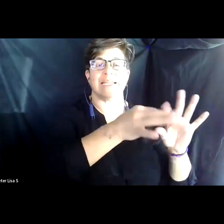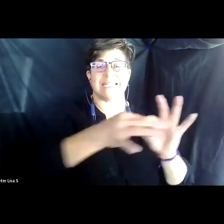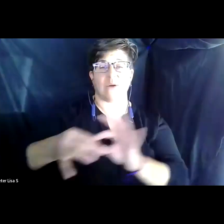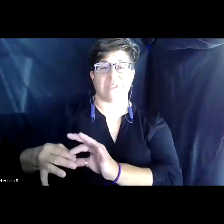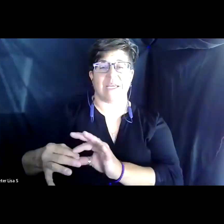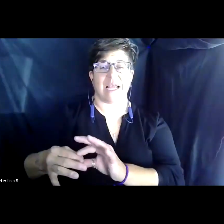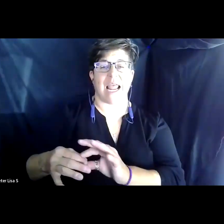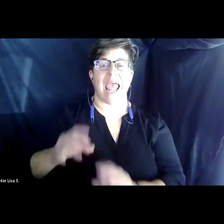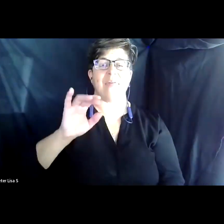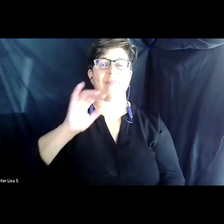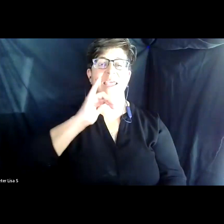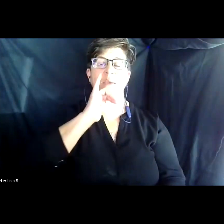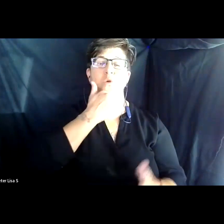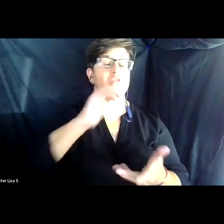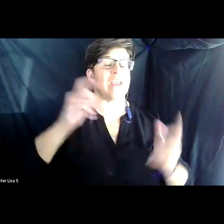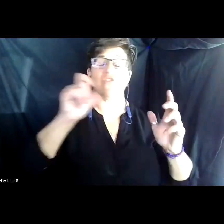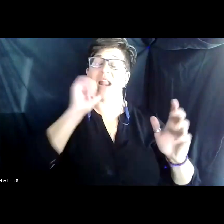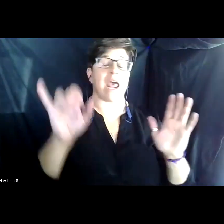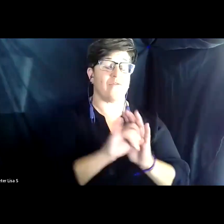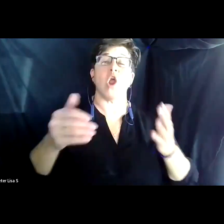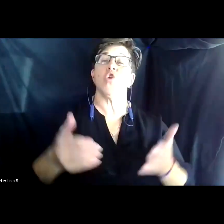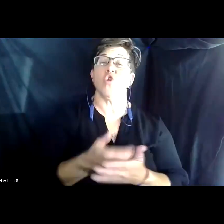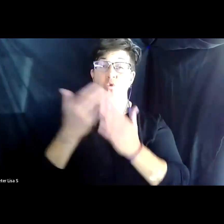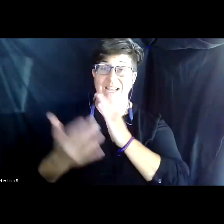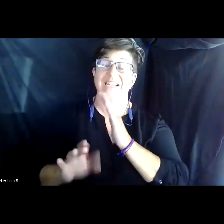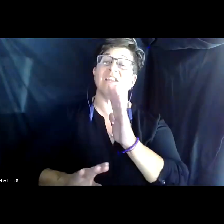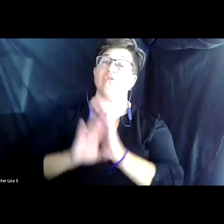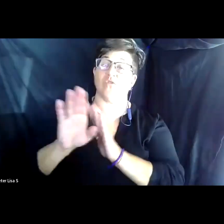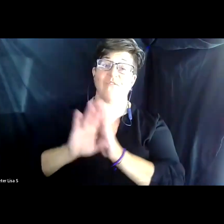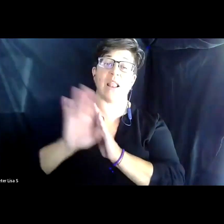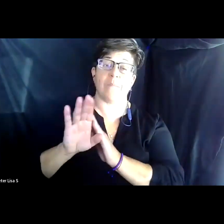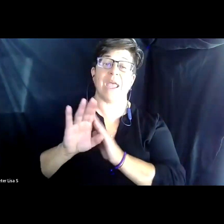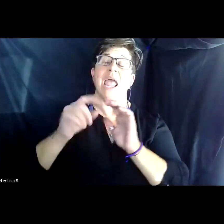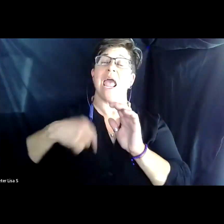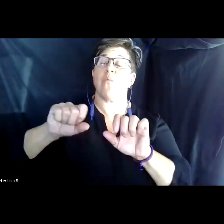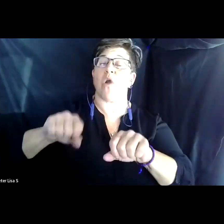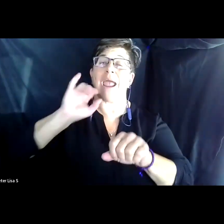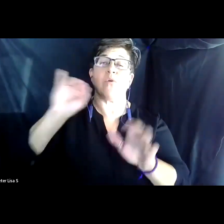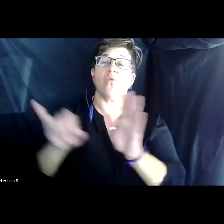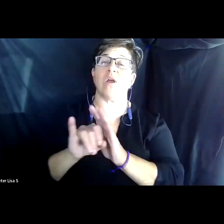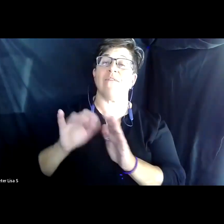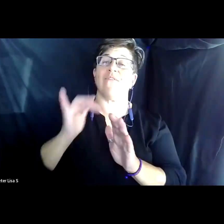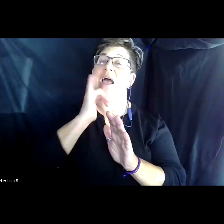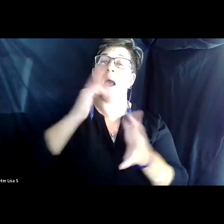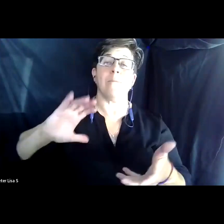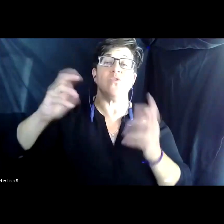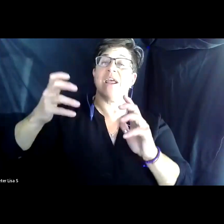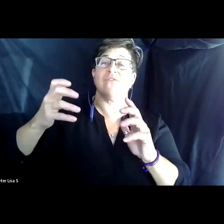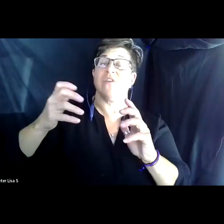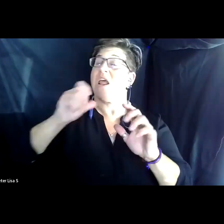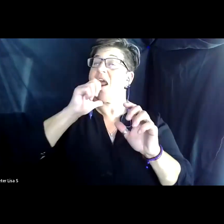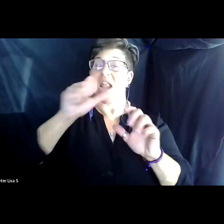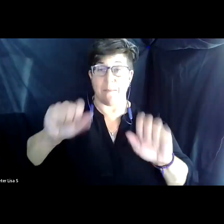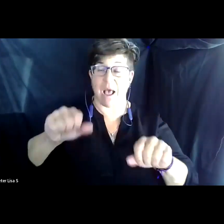techniques are being developed all the time, and now we are able to identify mutations that were not identified